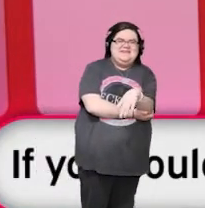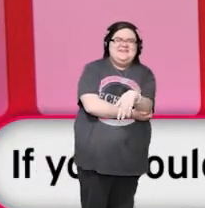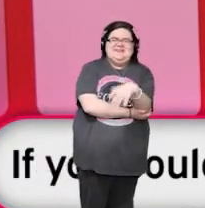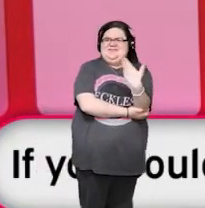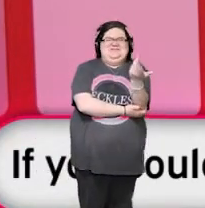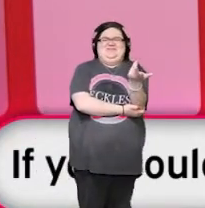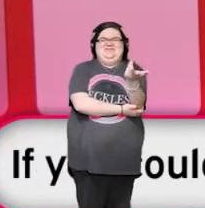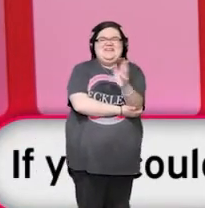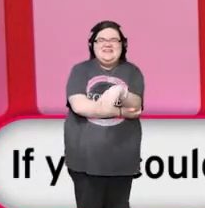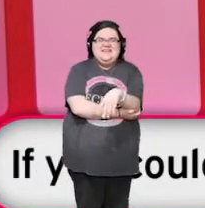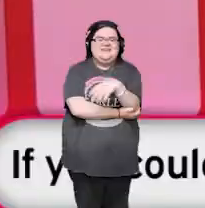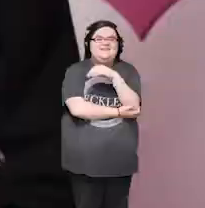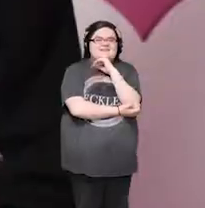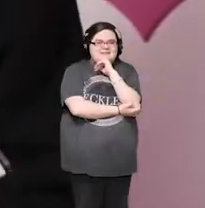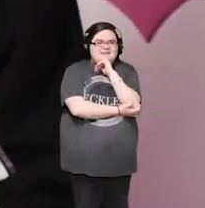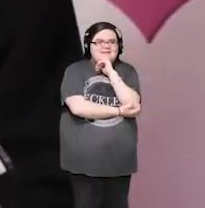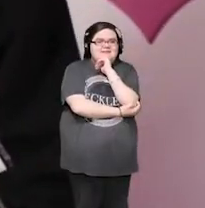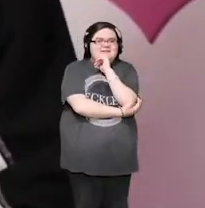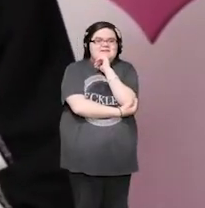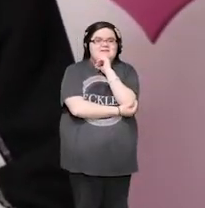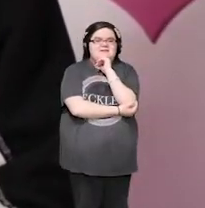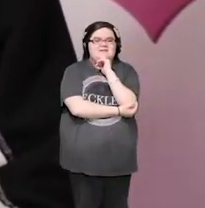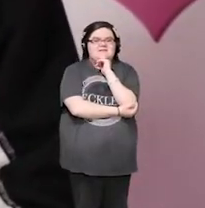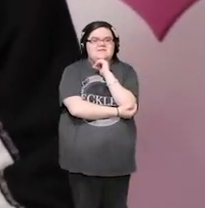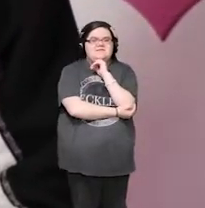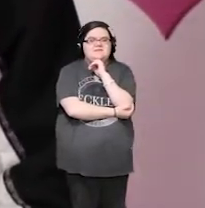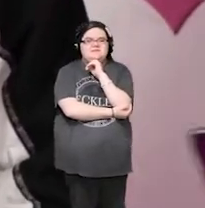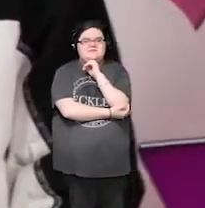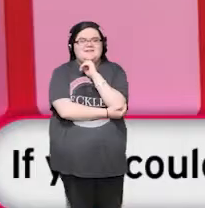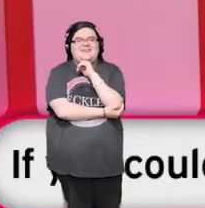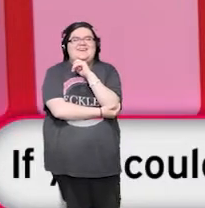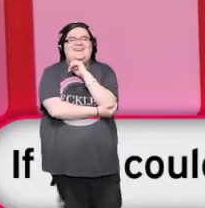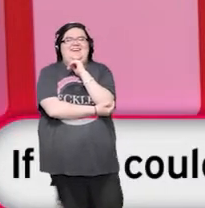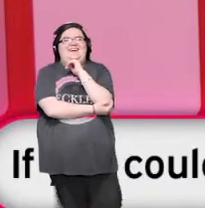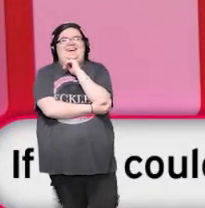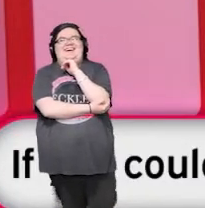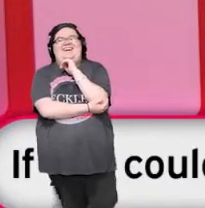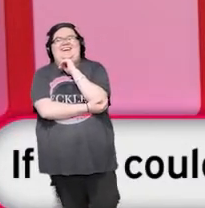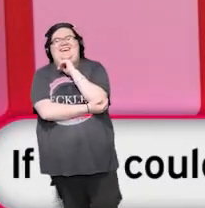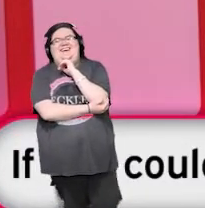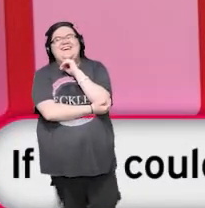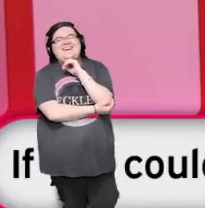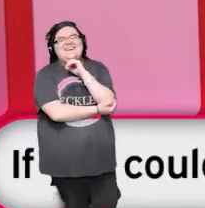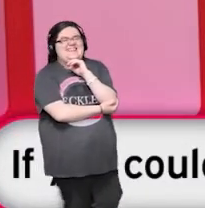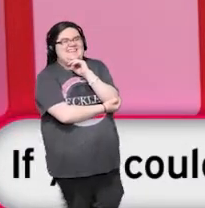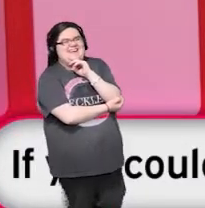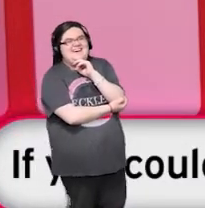off. Can I have, all the money, please. All the money?